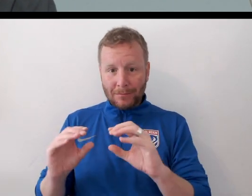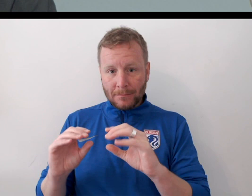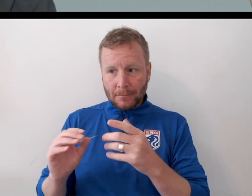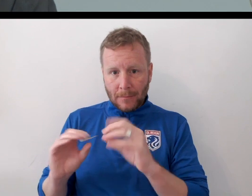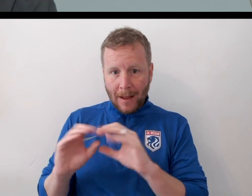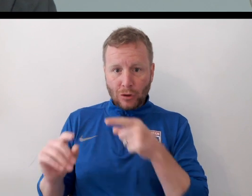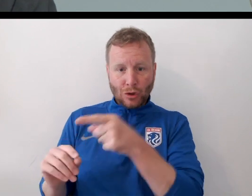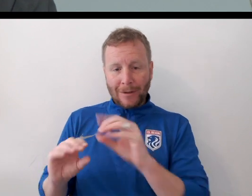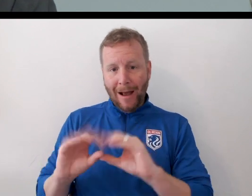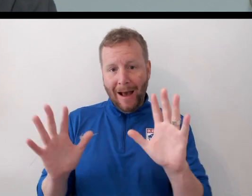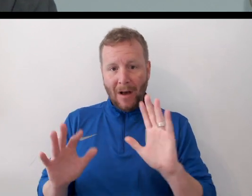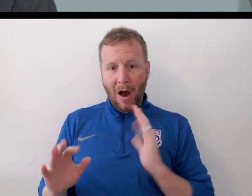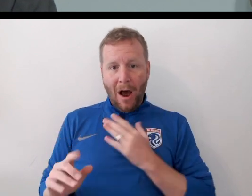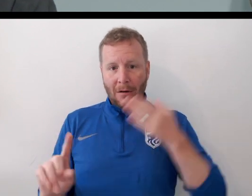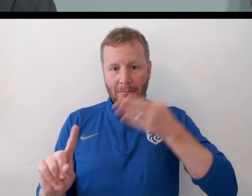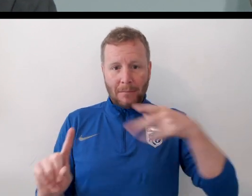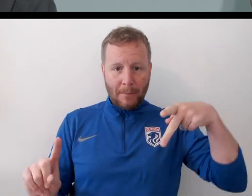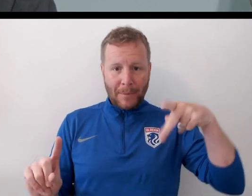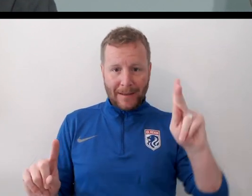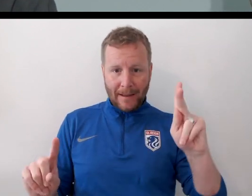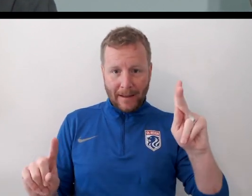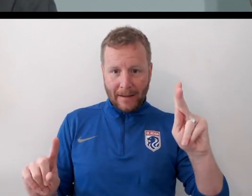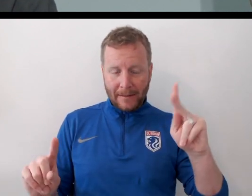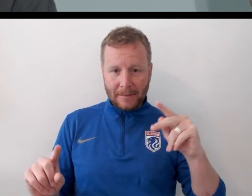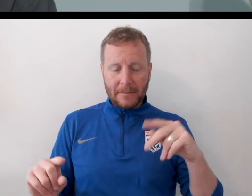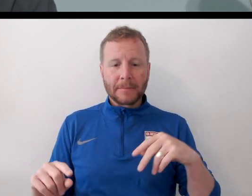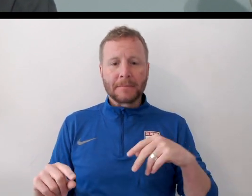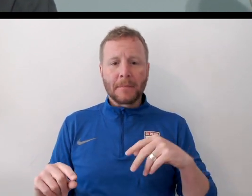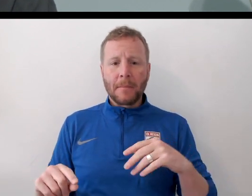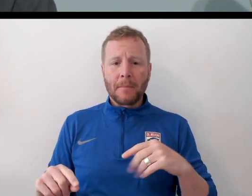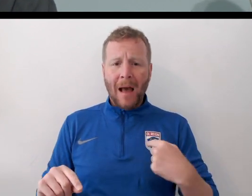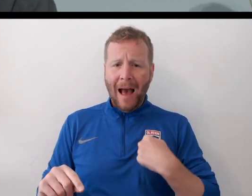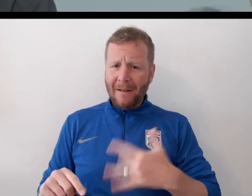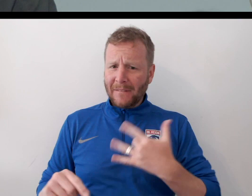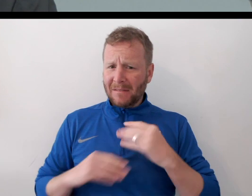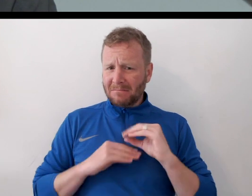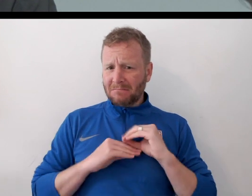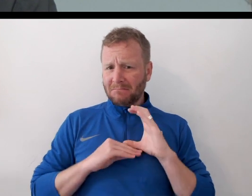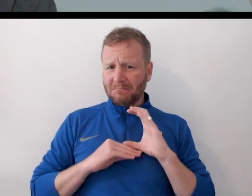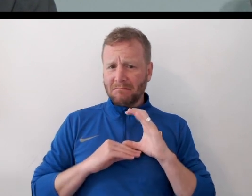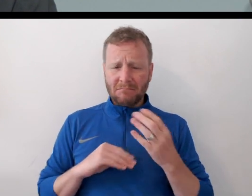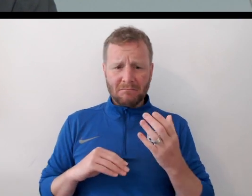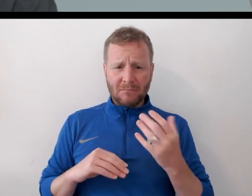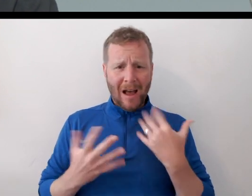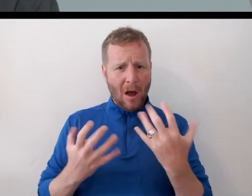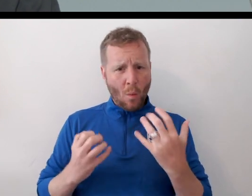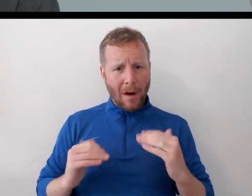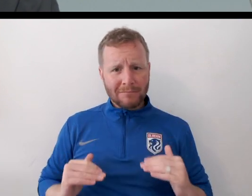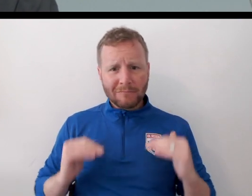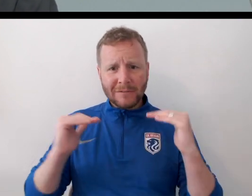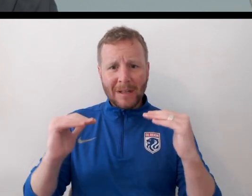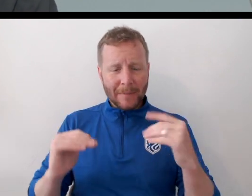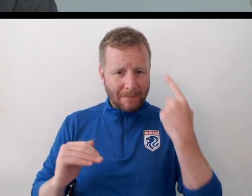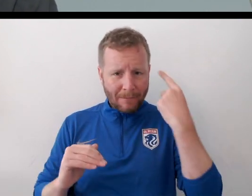She's obviously the person who takes our PKs. But I felt confident to take it and just wanted to step up